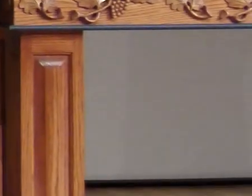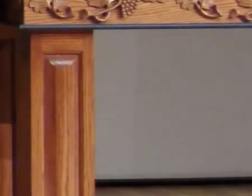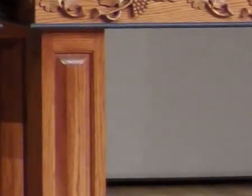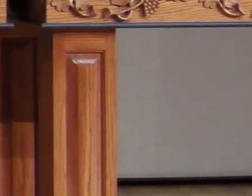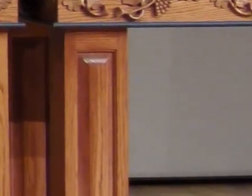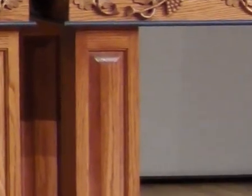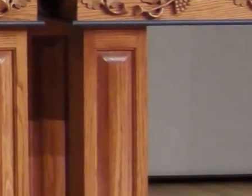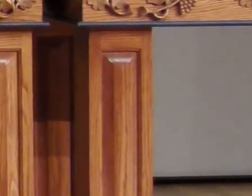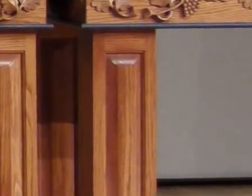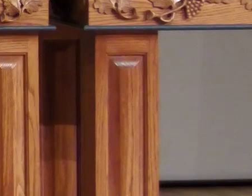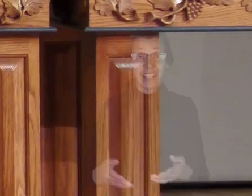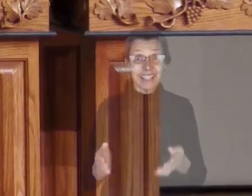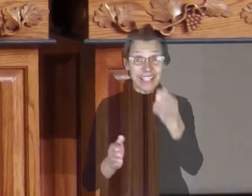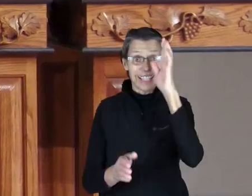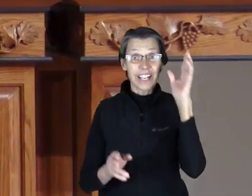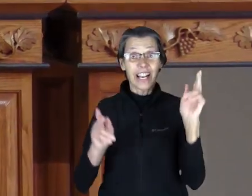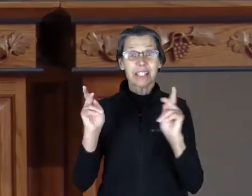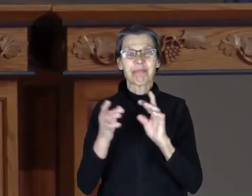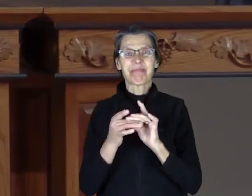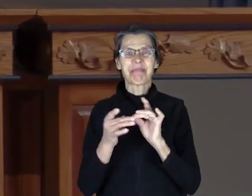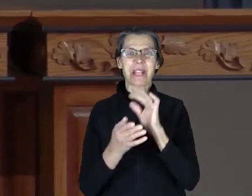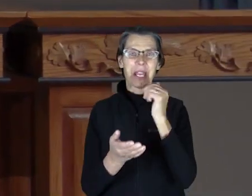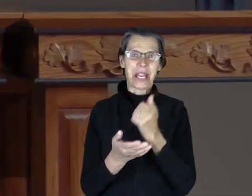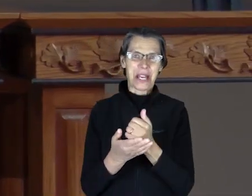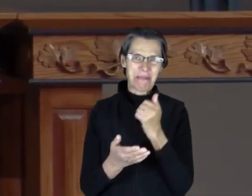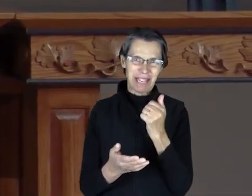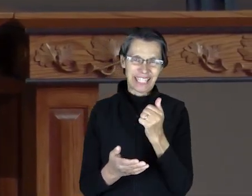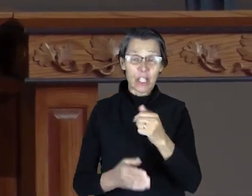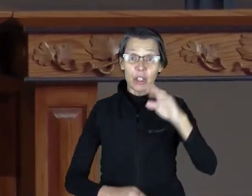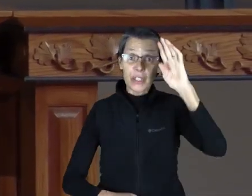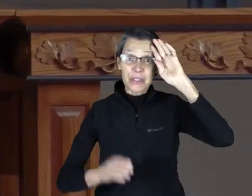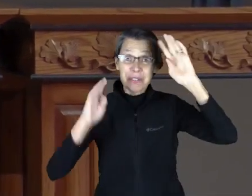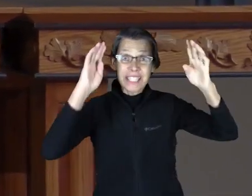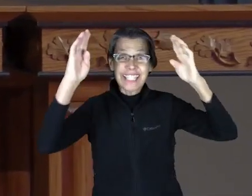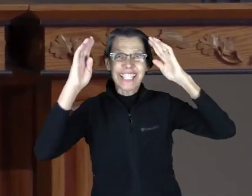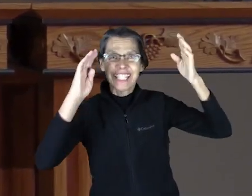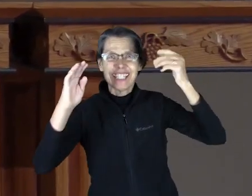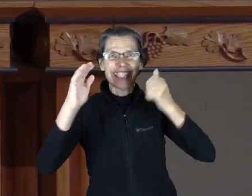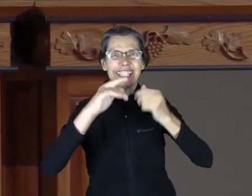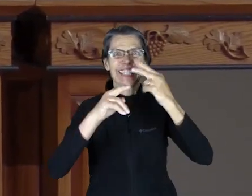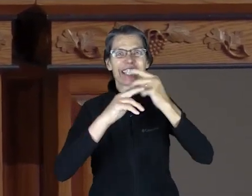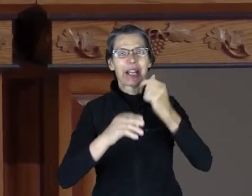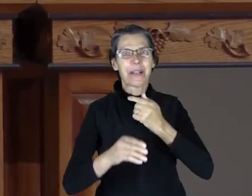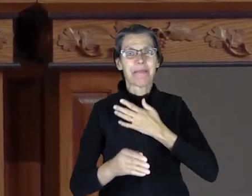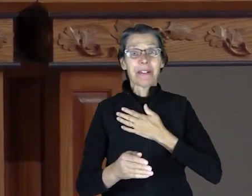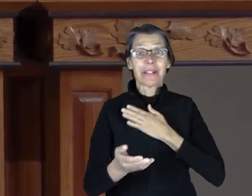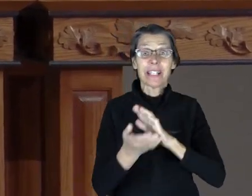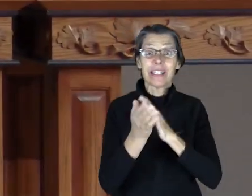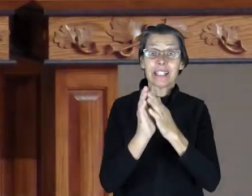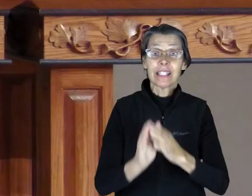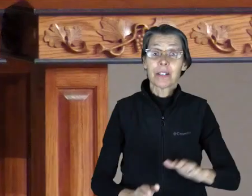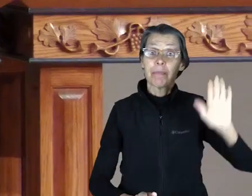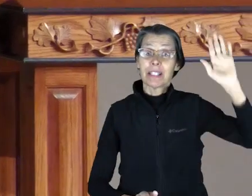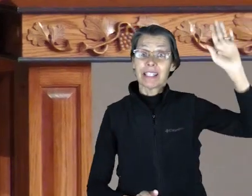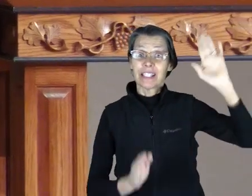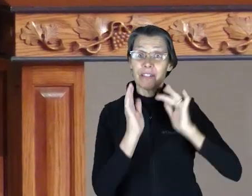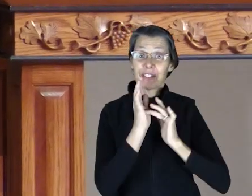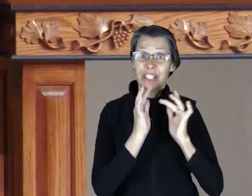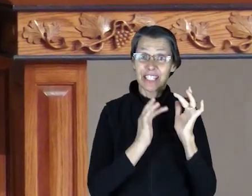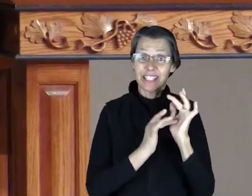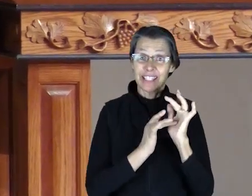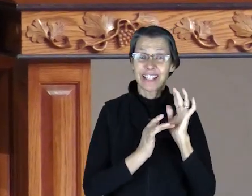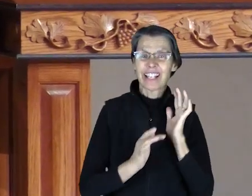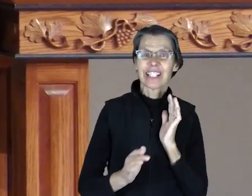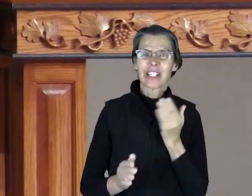Let God's people say amen. Greetings in the name and grace and peace of Jesus, our risen Christ. We come on this second